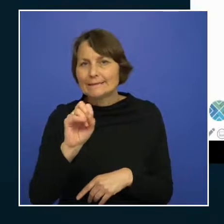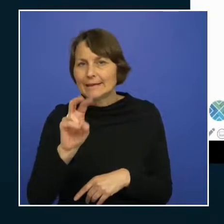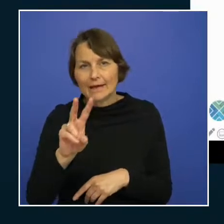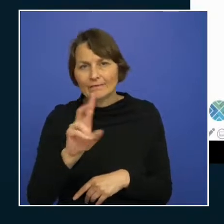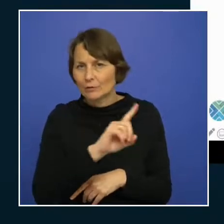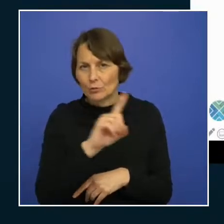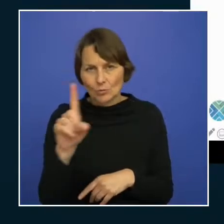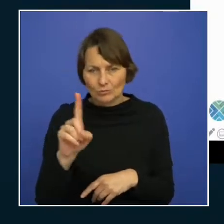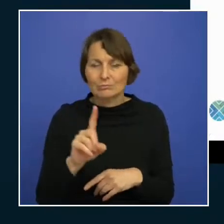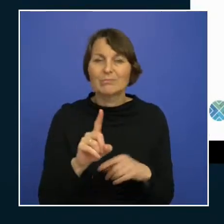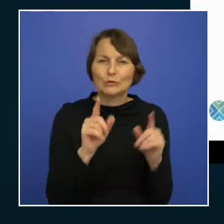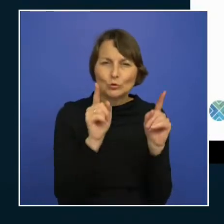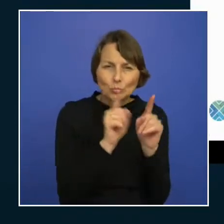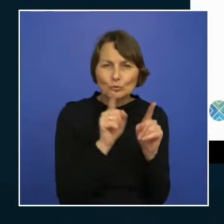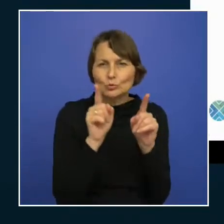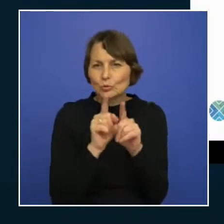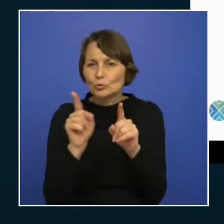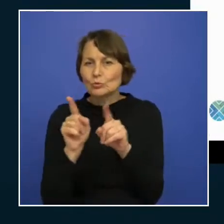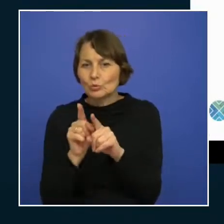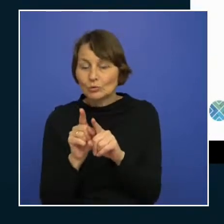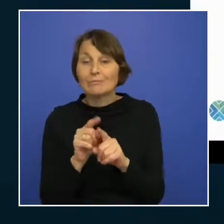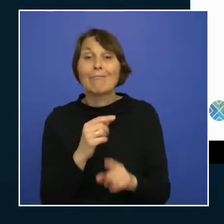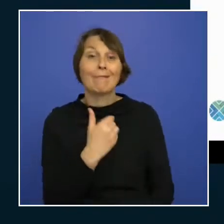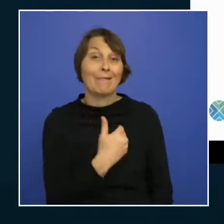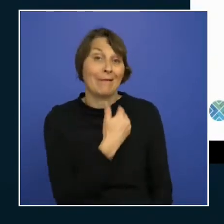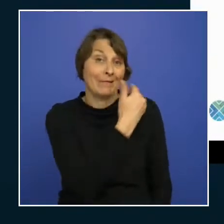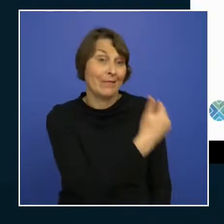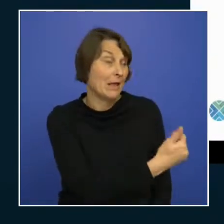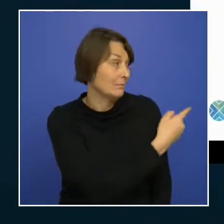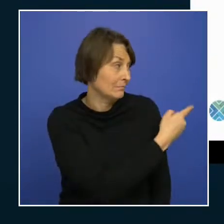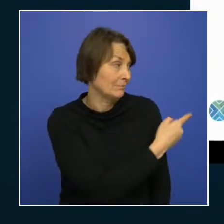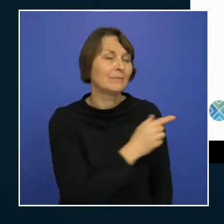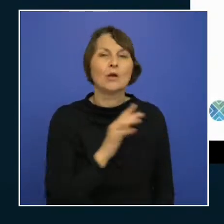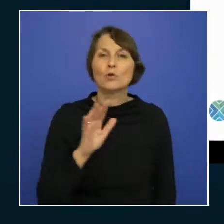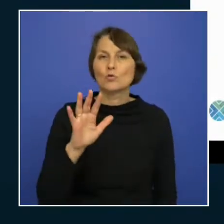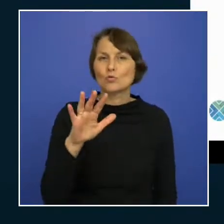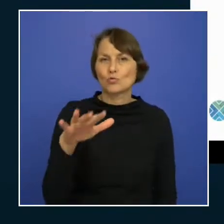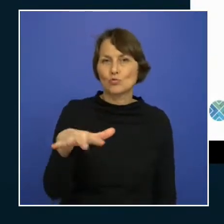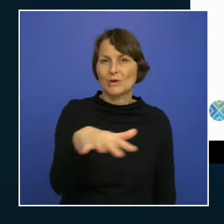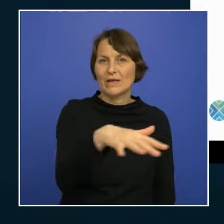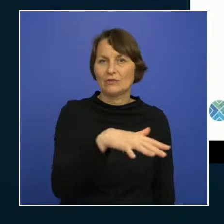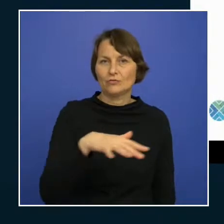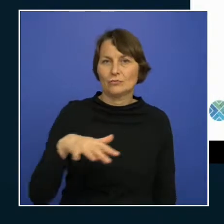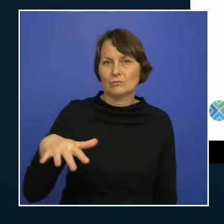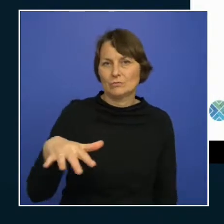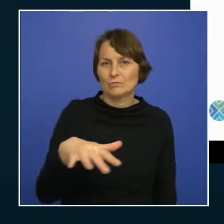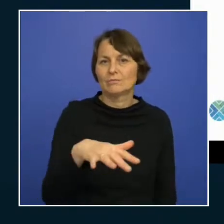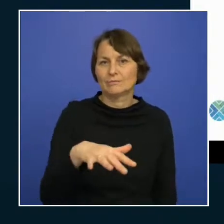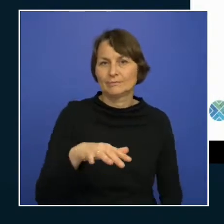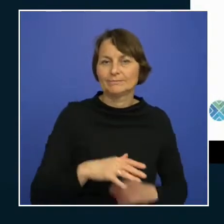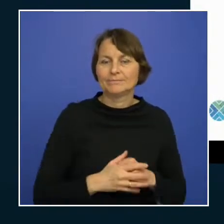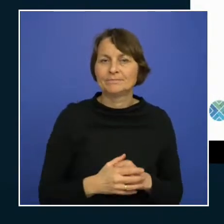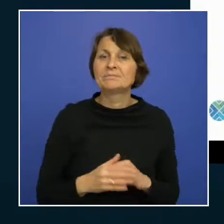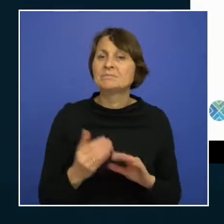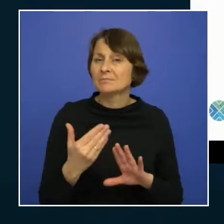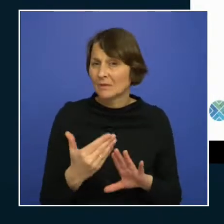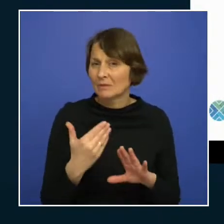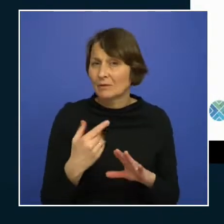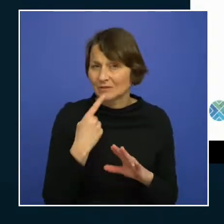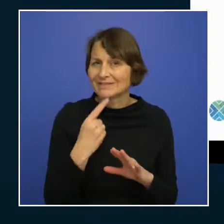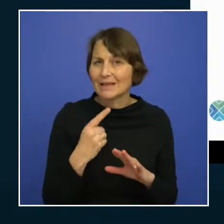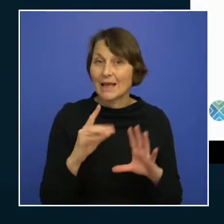And then you'll end up with a region, and just like we talked about before, this is the